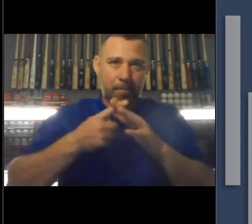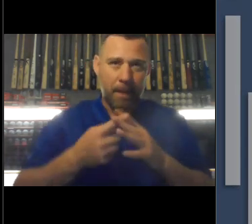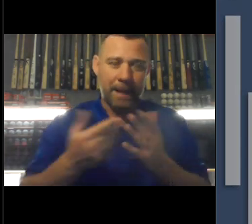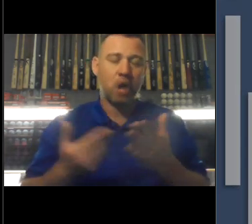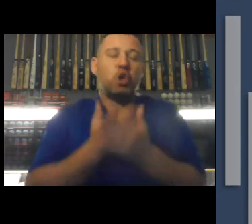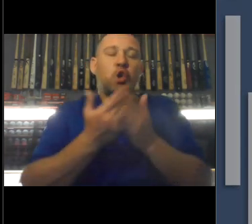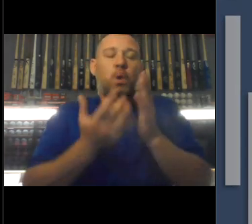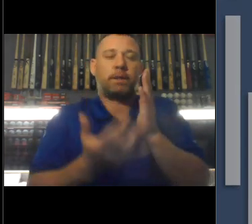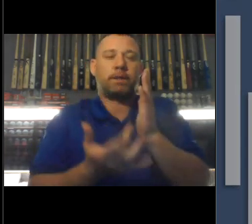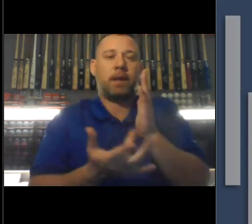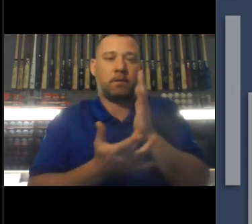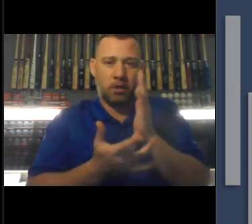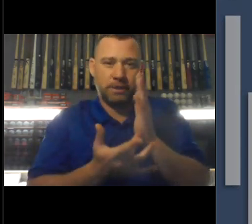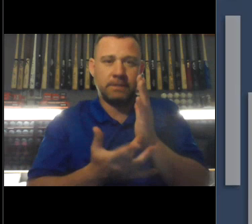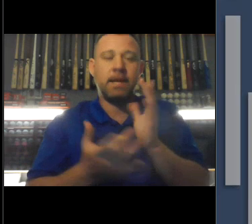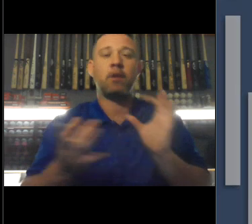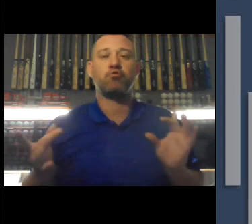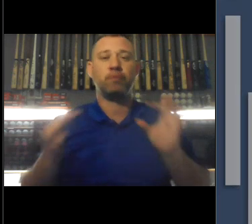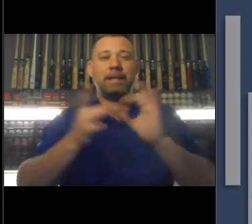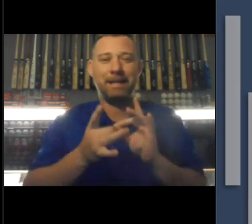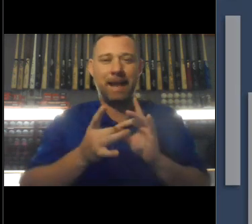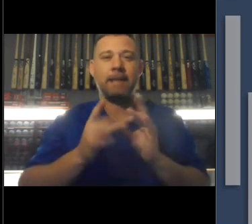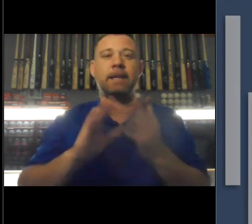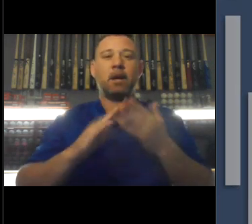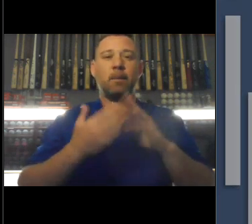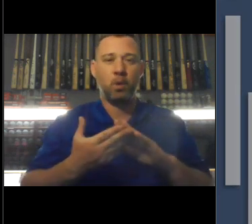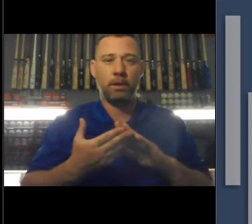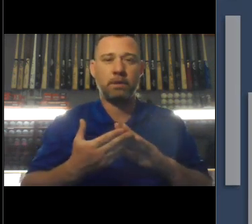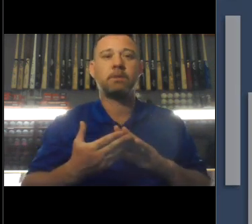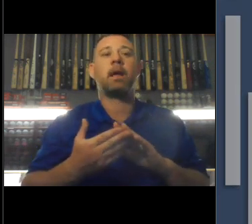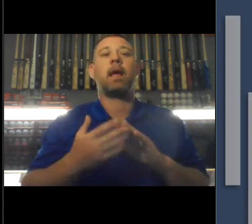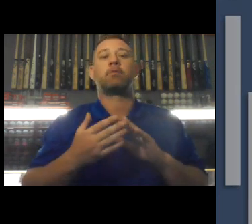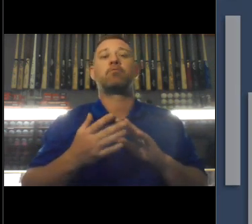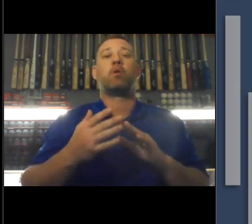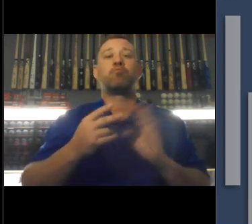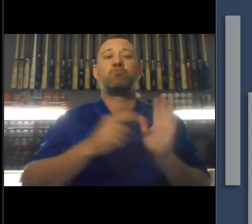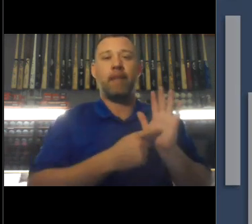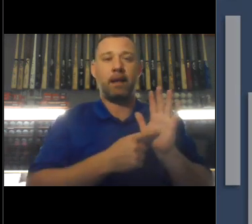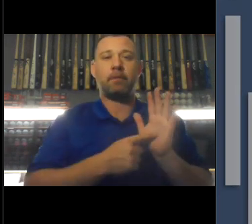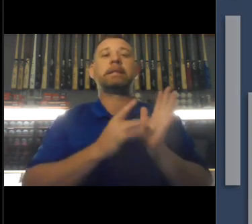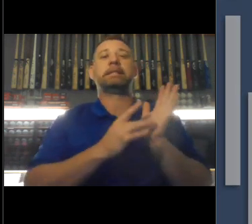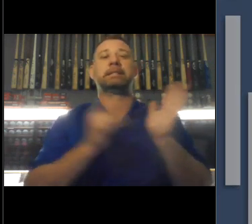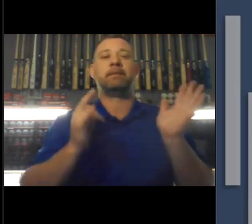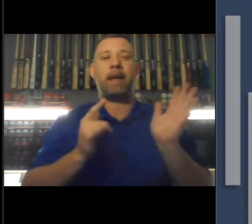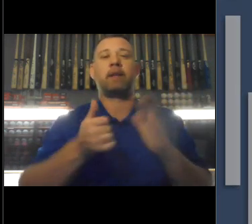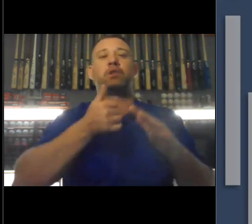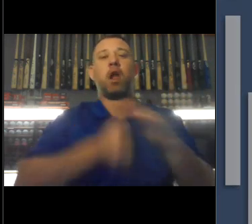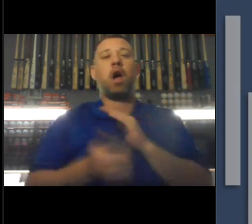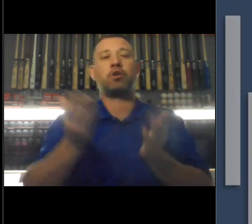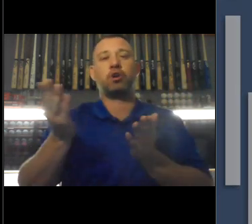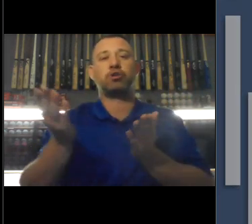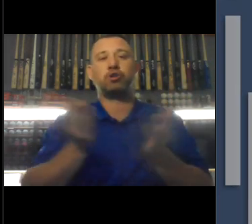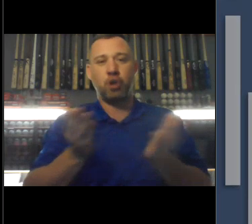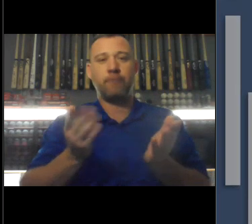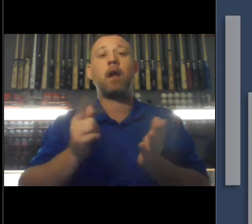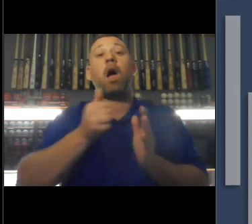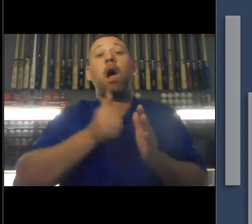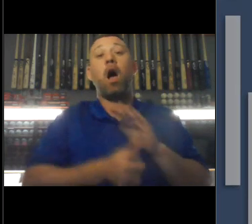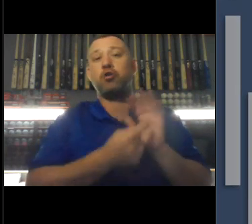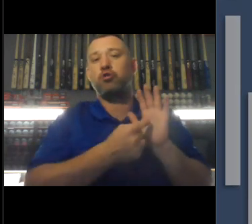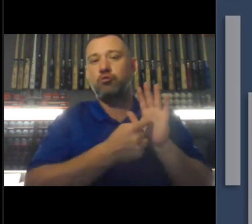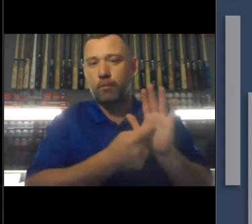reconnecting communities and reflect the inclusion of disadvantaged and underserved and other underrepresented